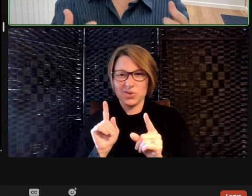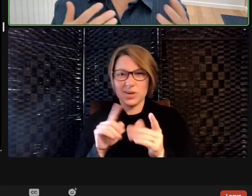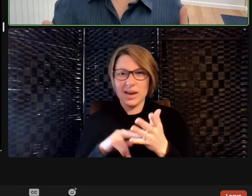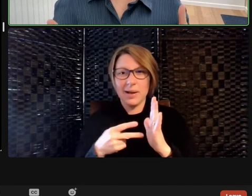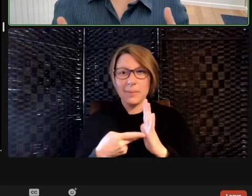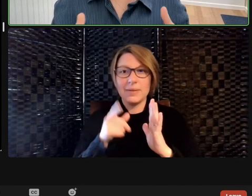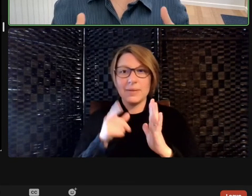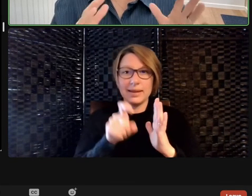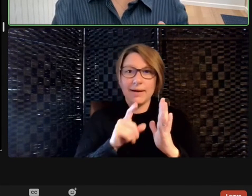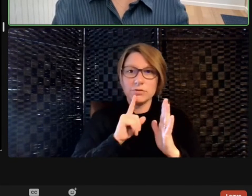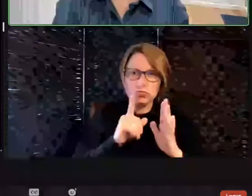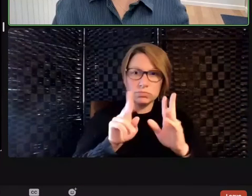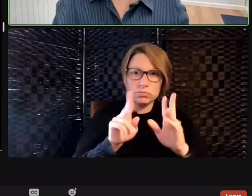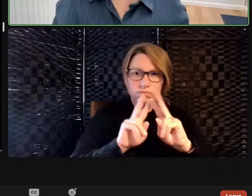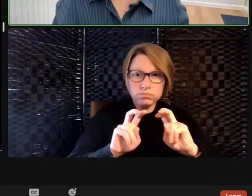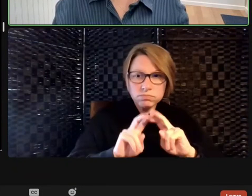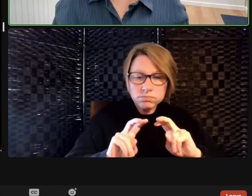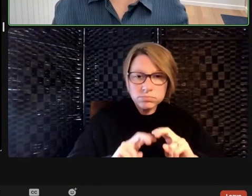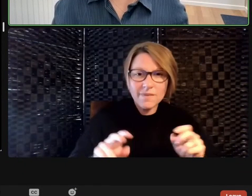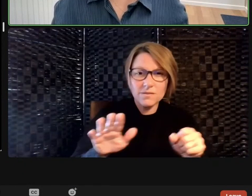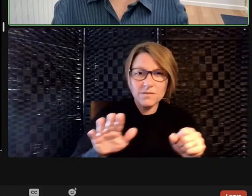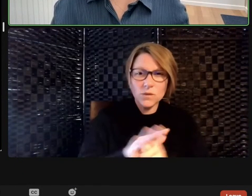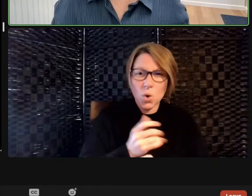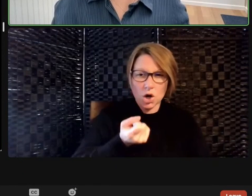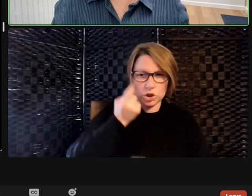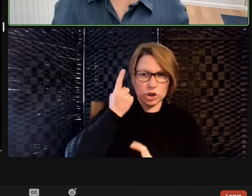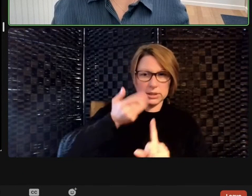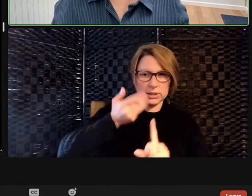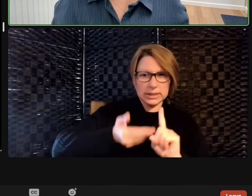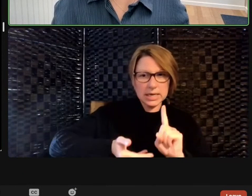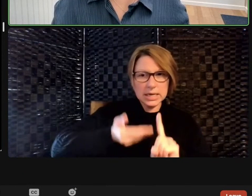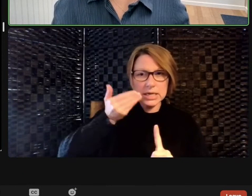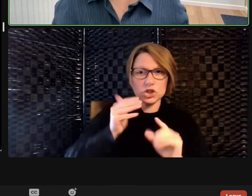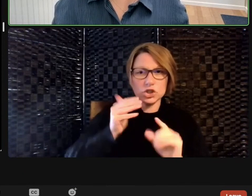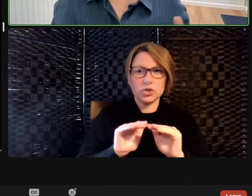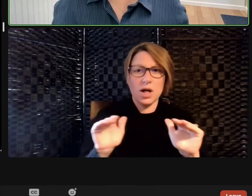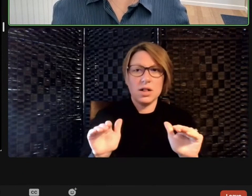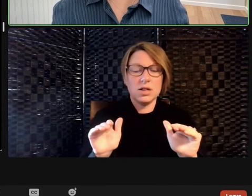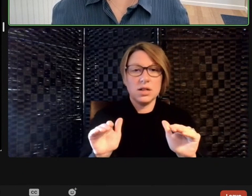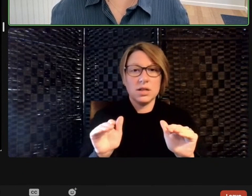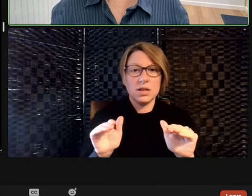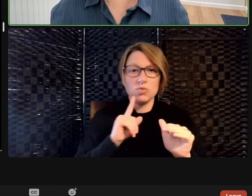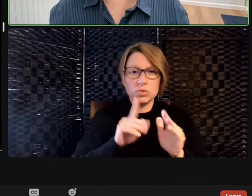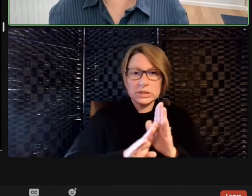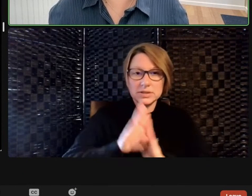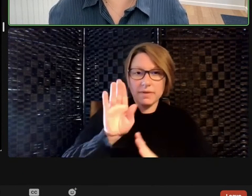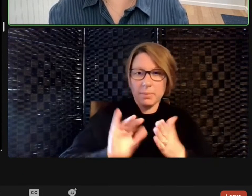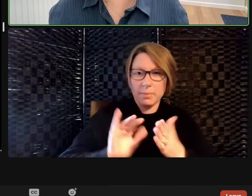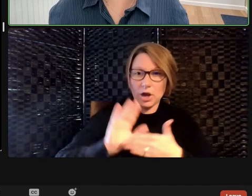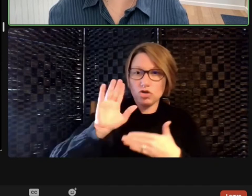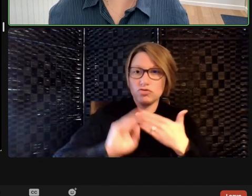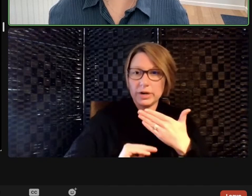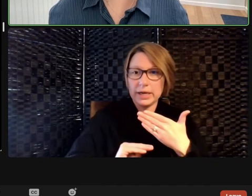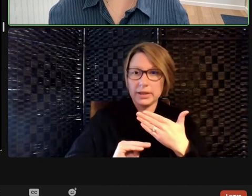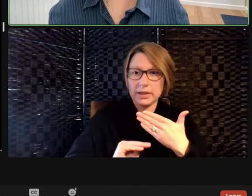real thorough assessment and understanding of who this child is, and then developing the curriculum and program around